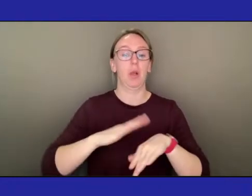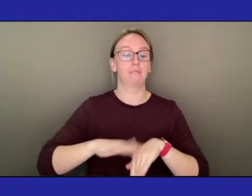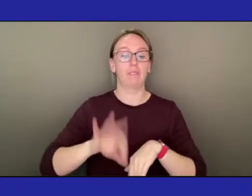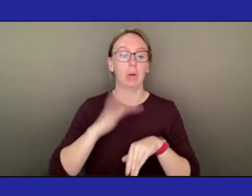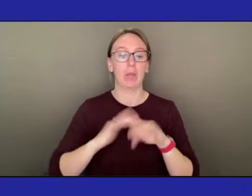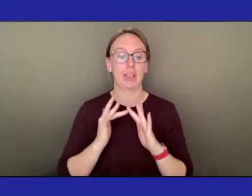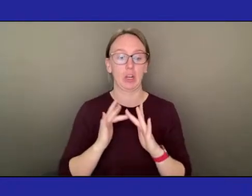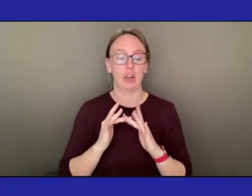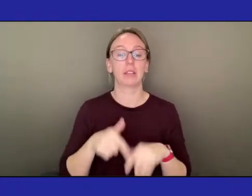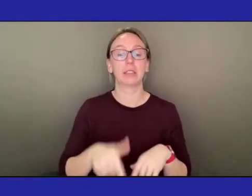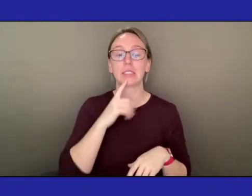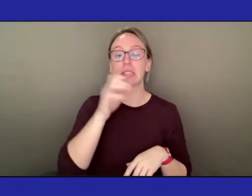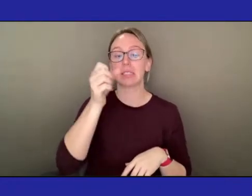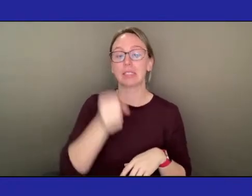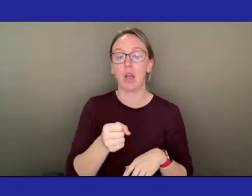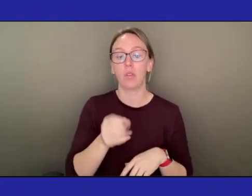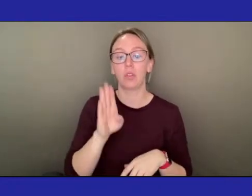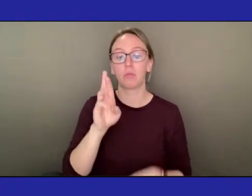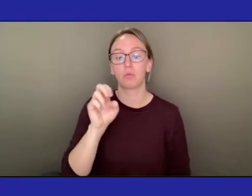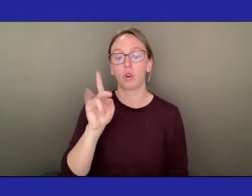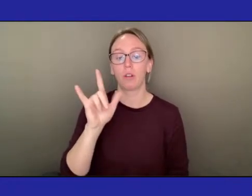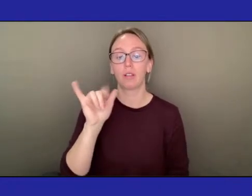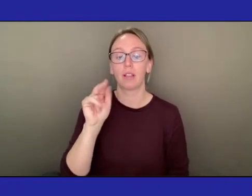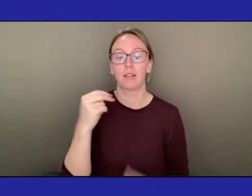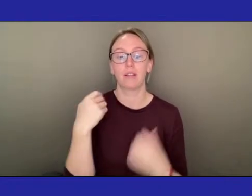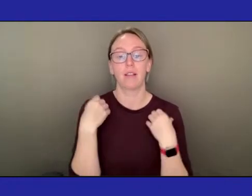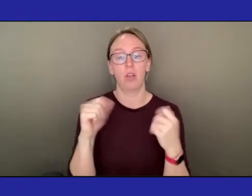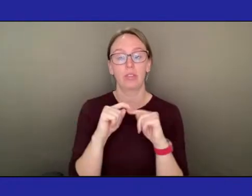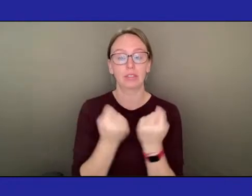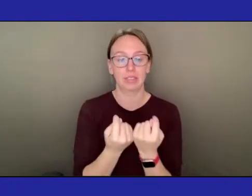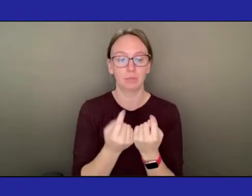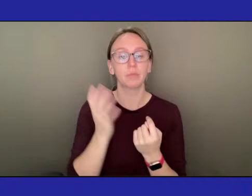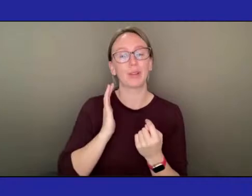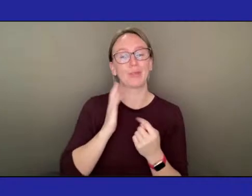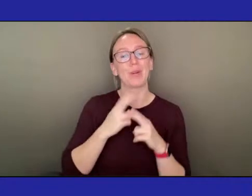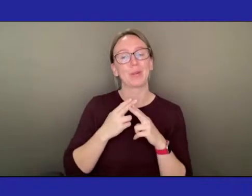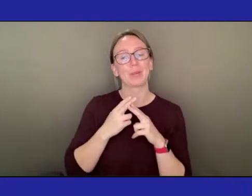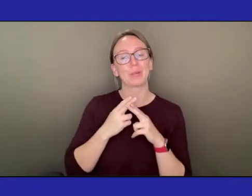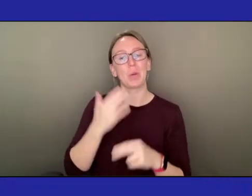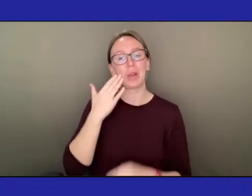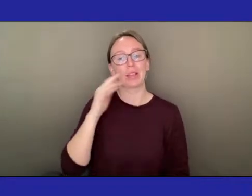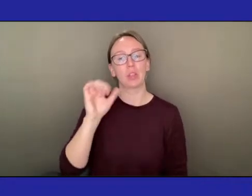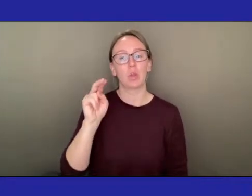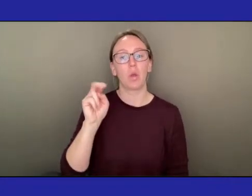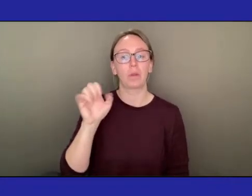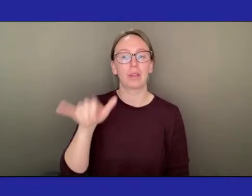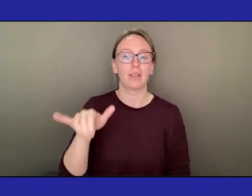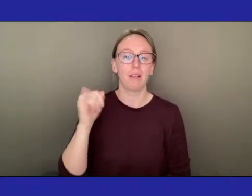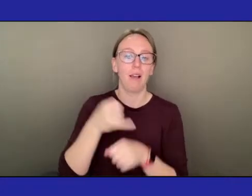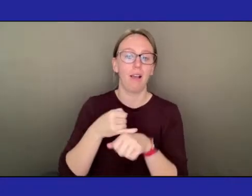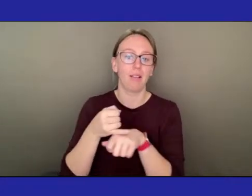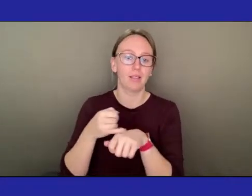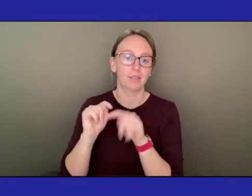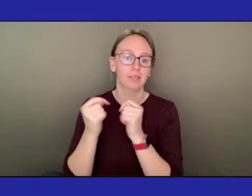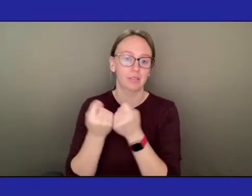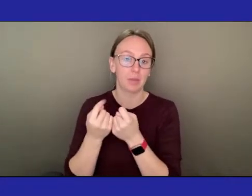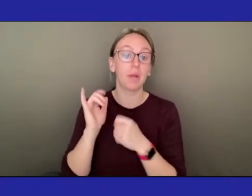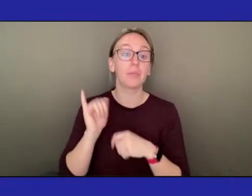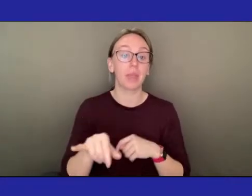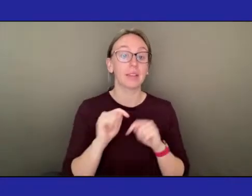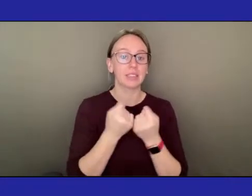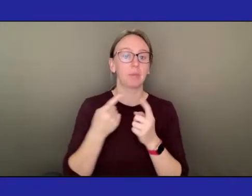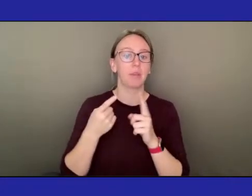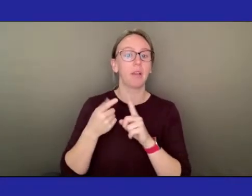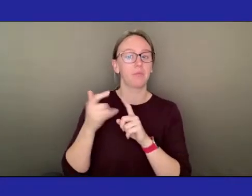South Brooklyn Health Team, previously known as the Coney Island team. And this is the team that helped, from an IT perspective,